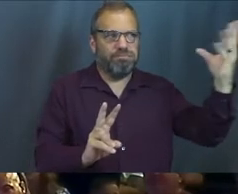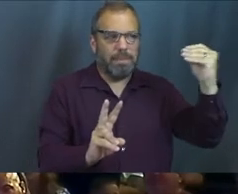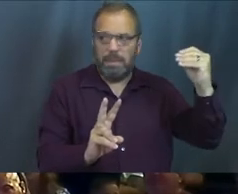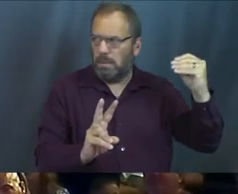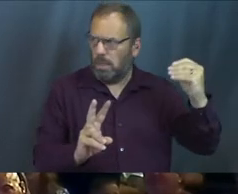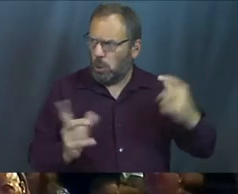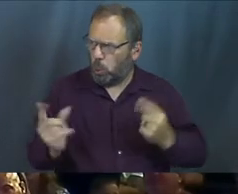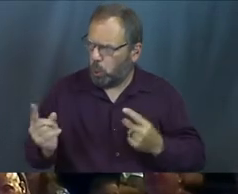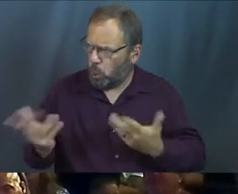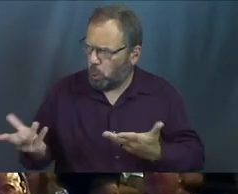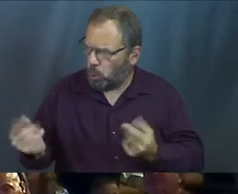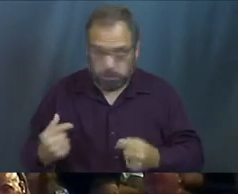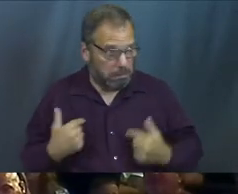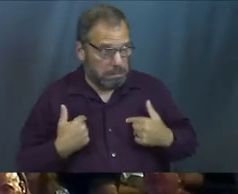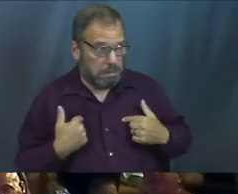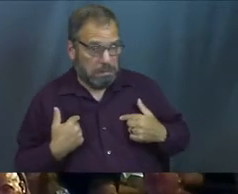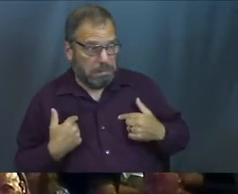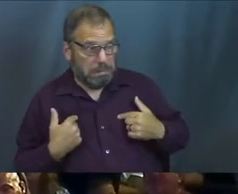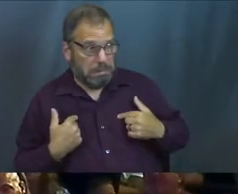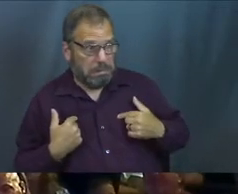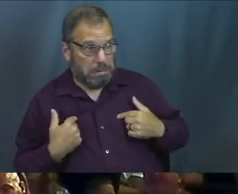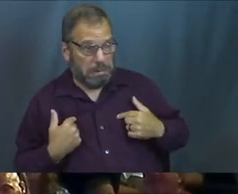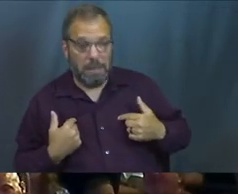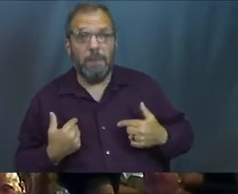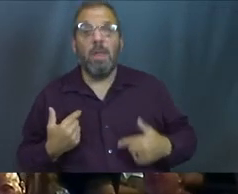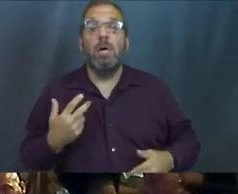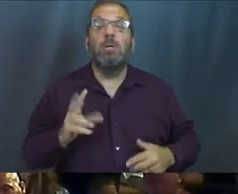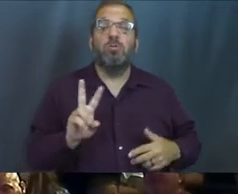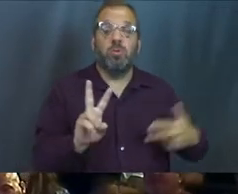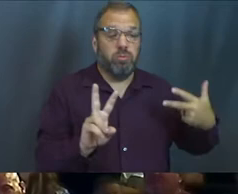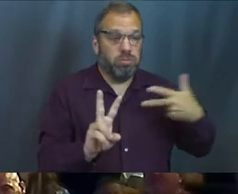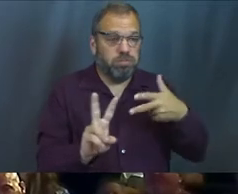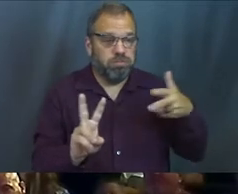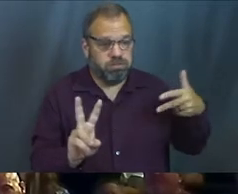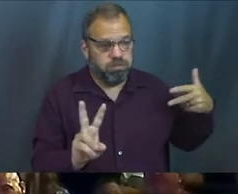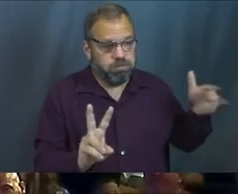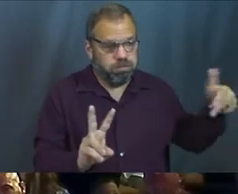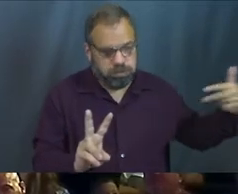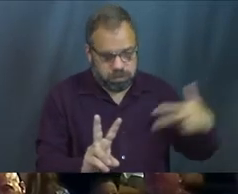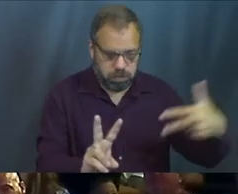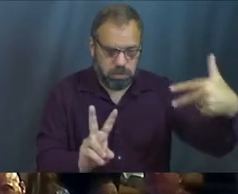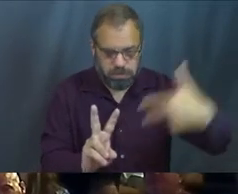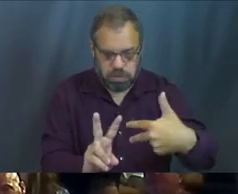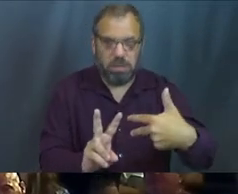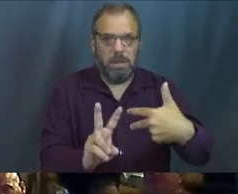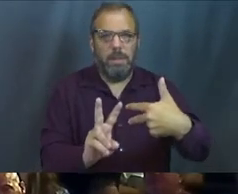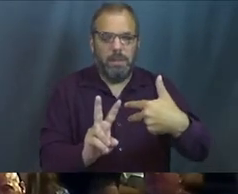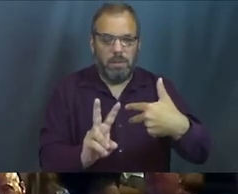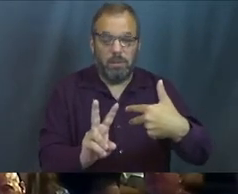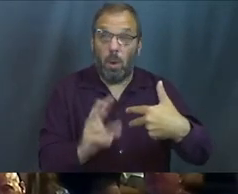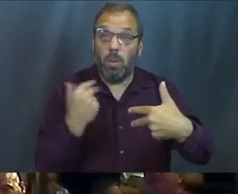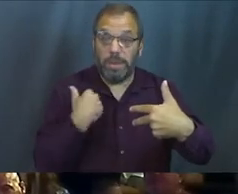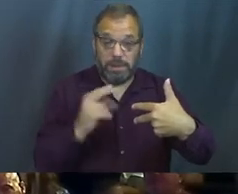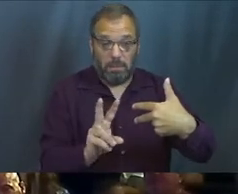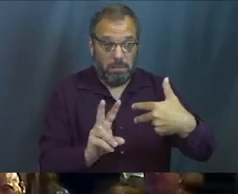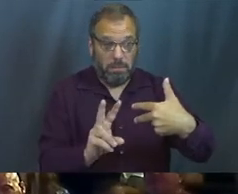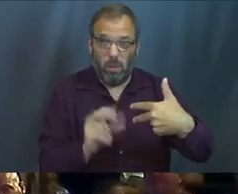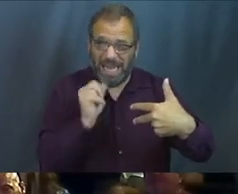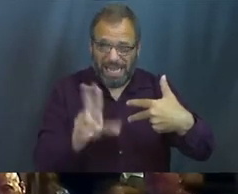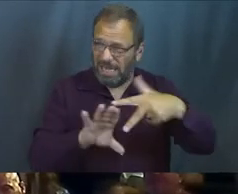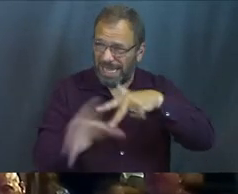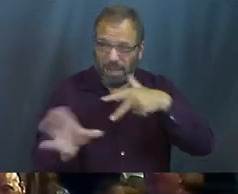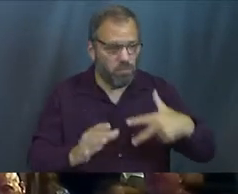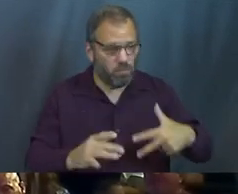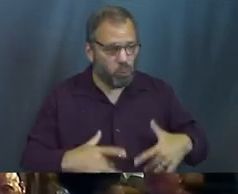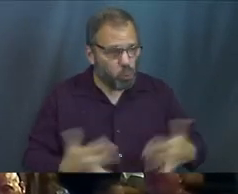I look at Carter. I was what you do? And he turns around, hits a U-turn in the middle of street, and pulls up next to us, and we, you know, we stop. We're not just gonna run, you It's like,